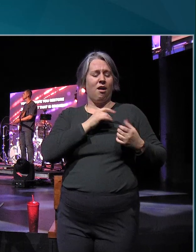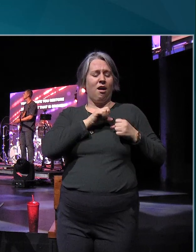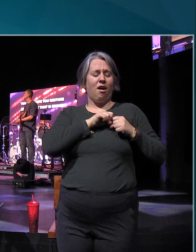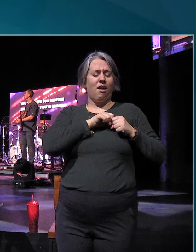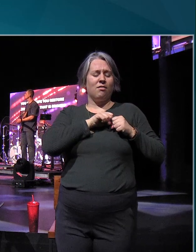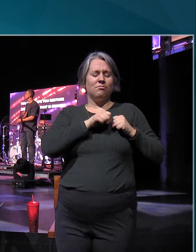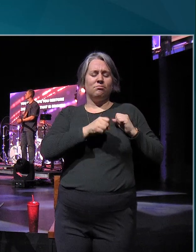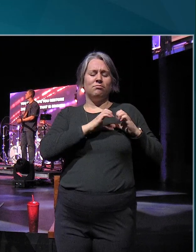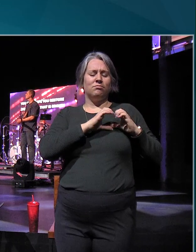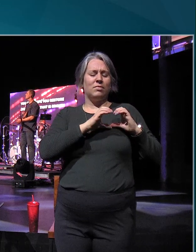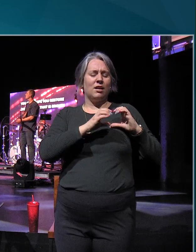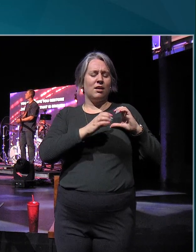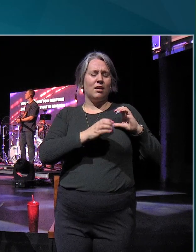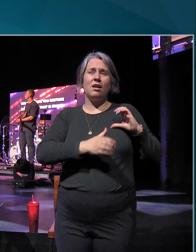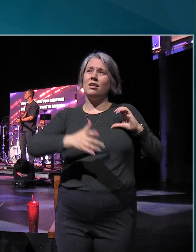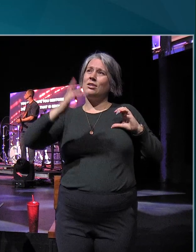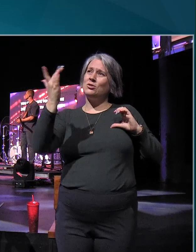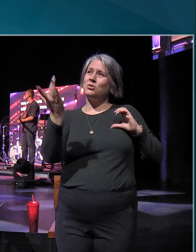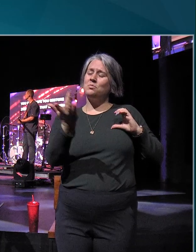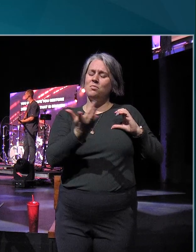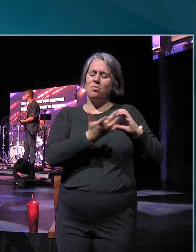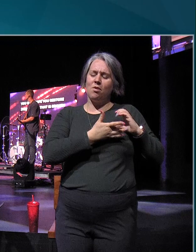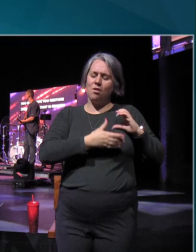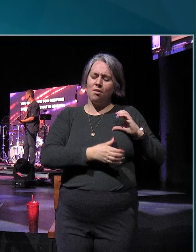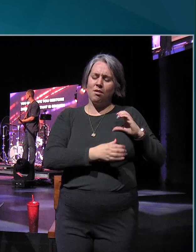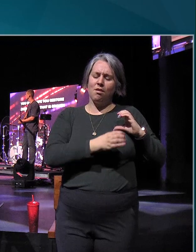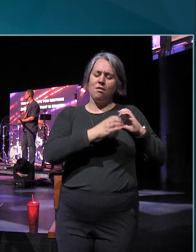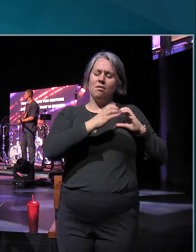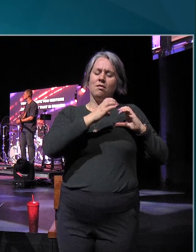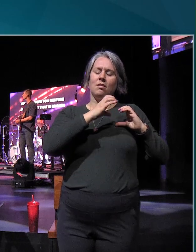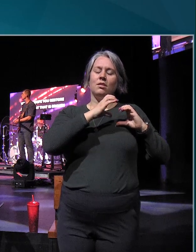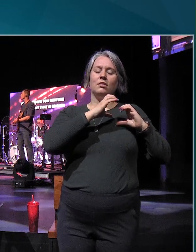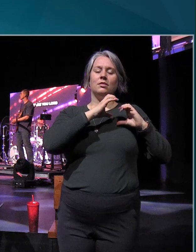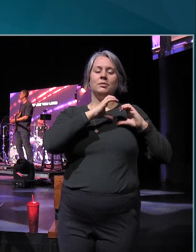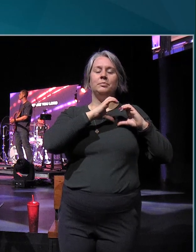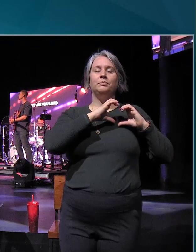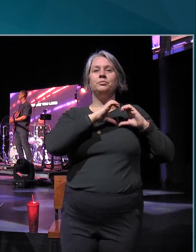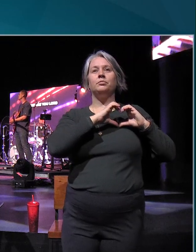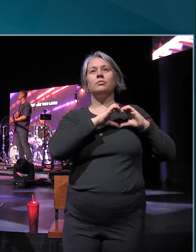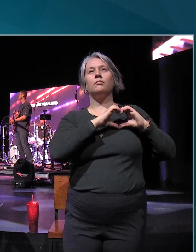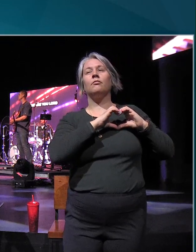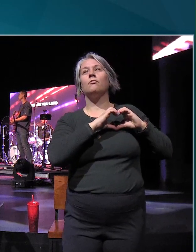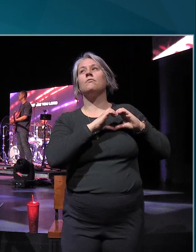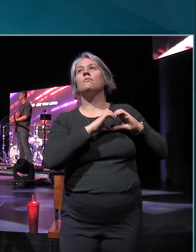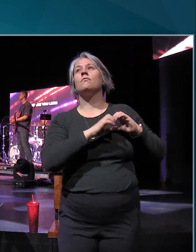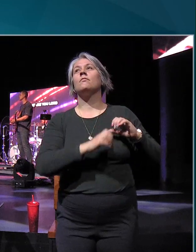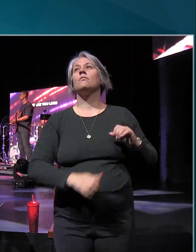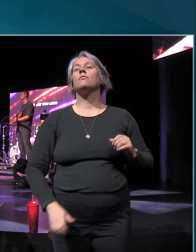Every heart that is broken,